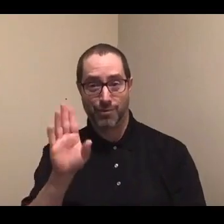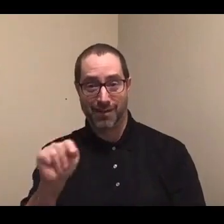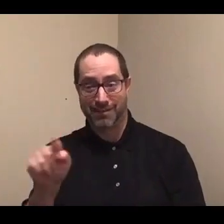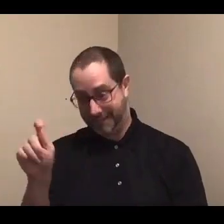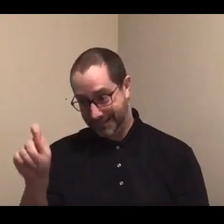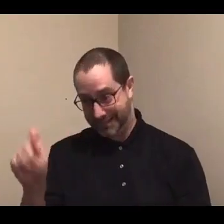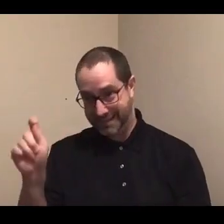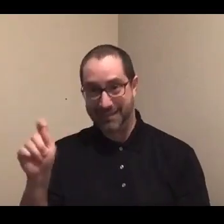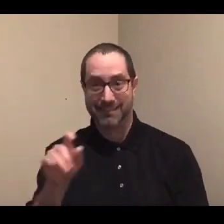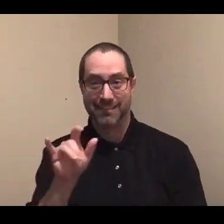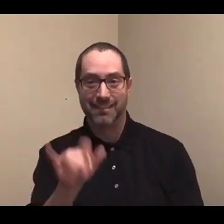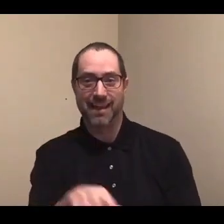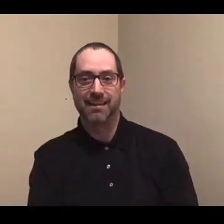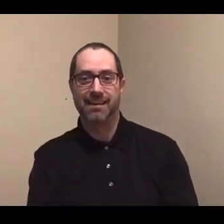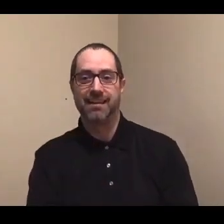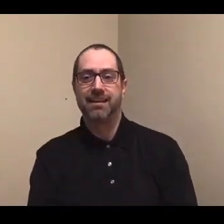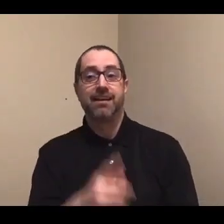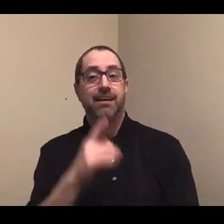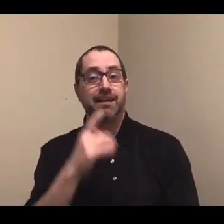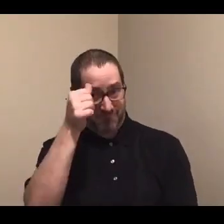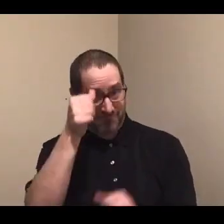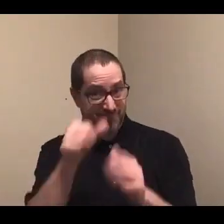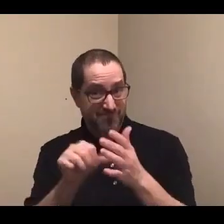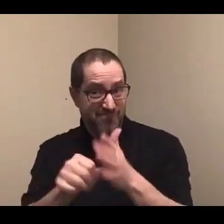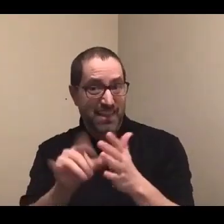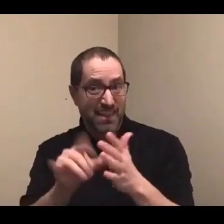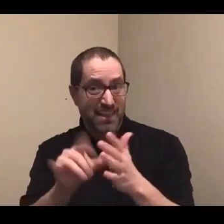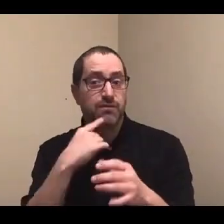safe and secure from a cybersecurity perspective.